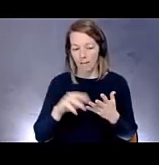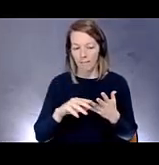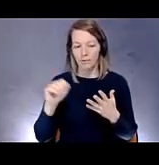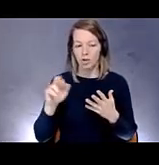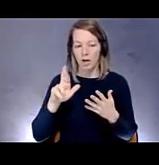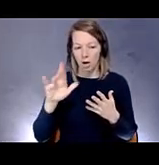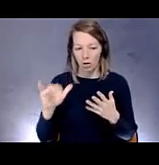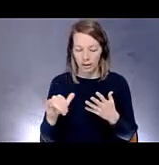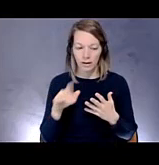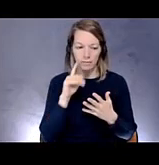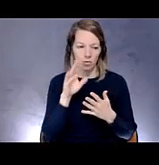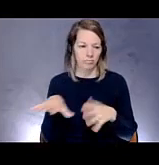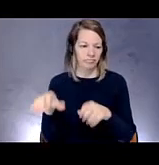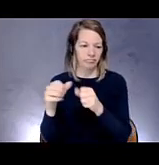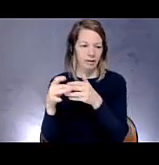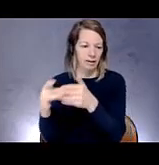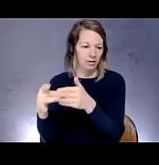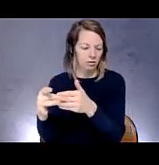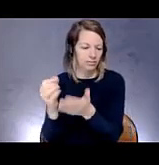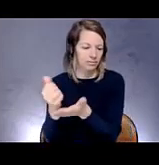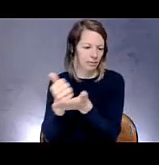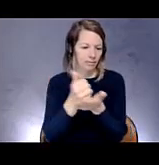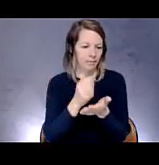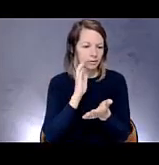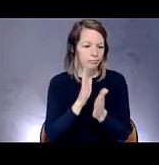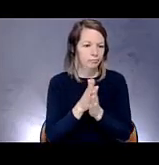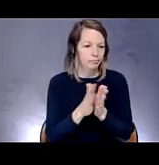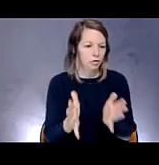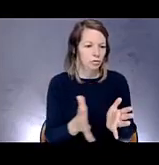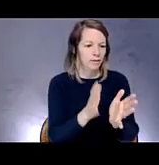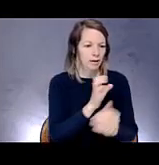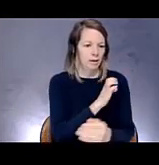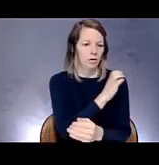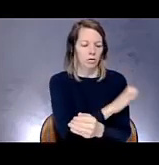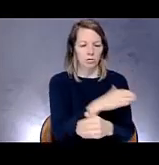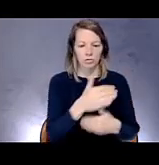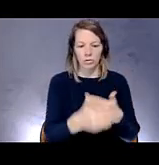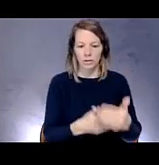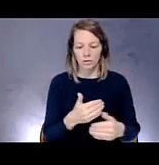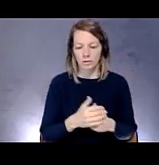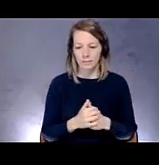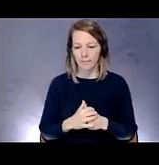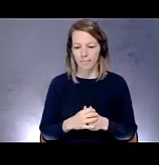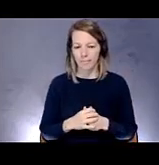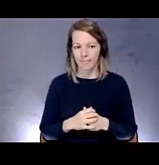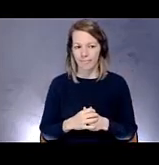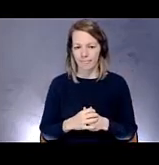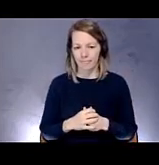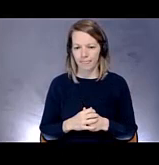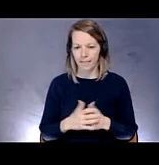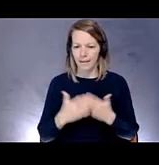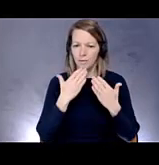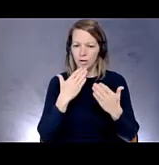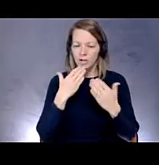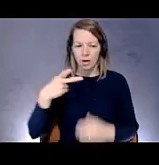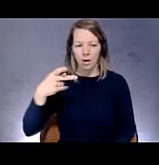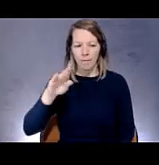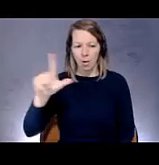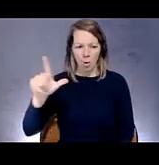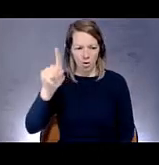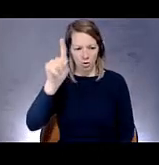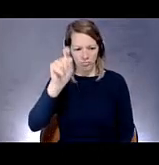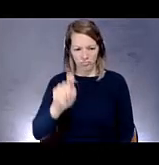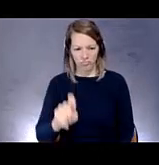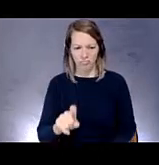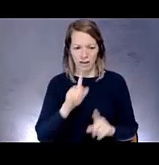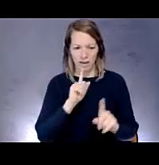for leadership and helping us drive these wonderful strategies forward. And appreciate the poll that everybody took. We'll share